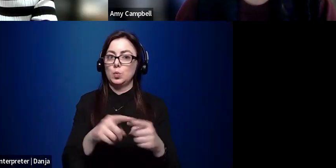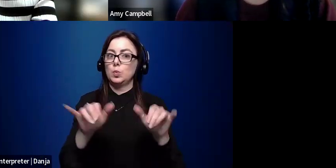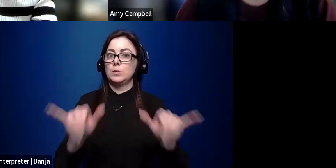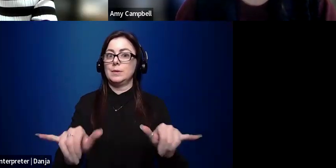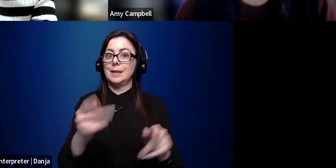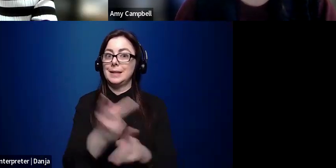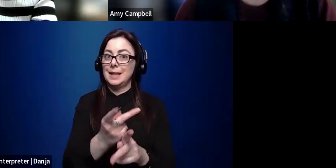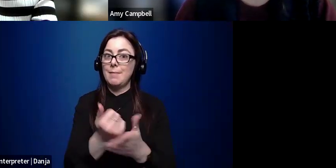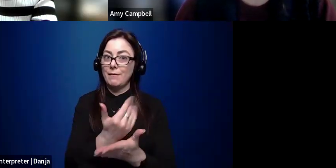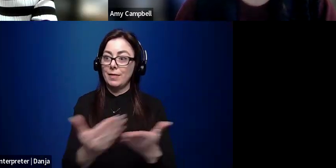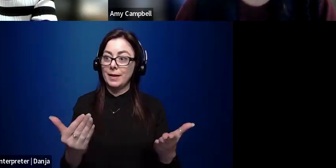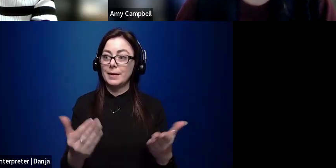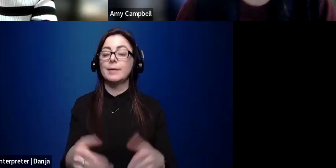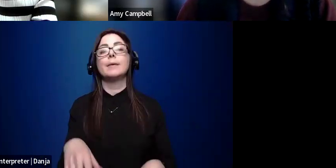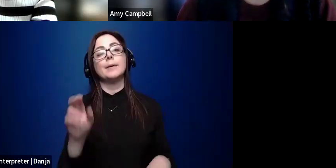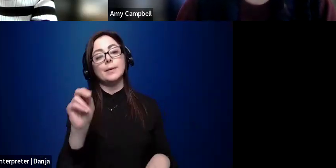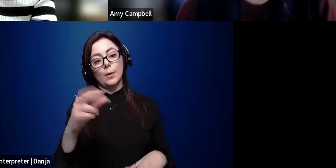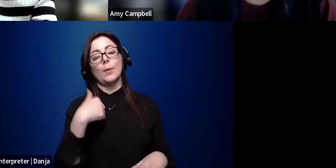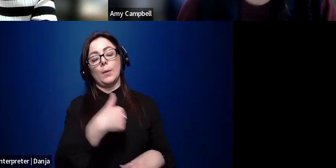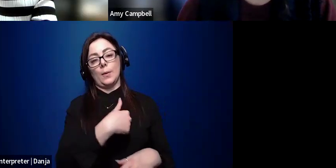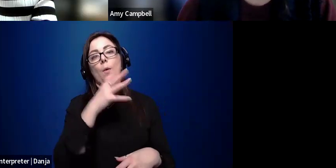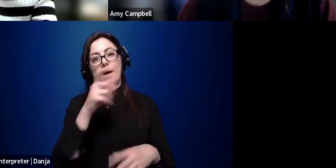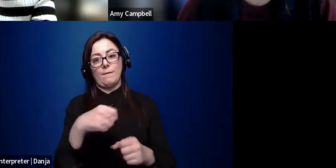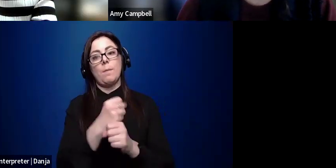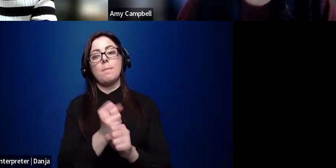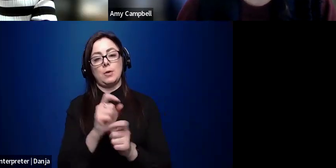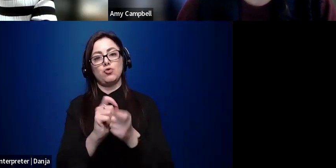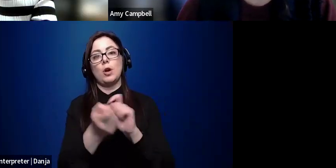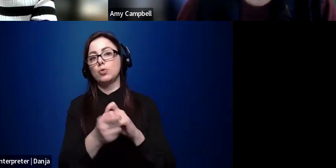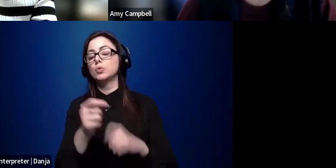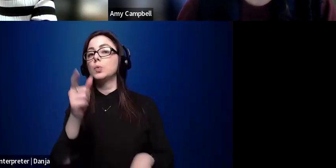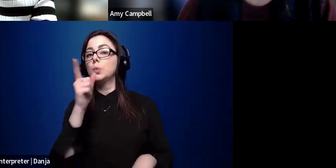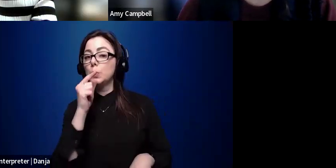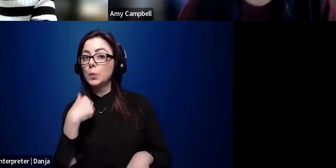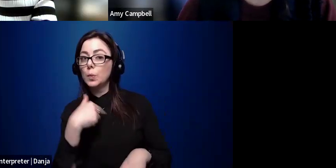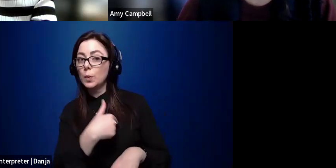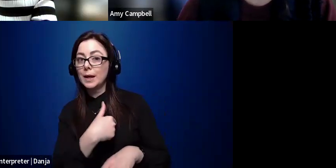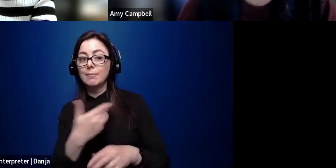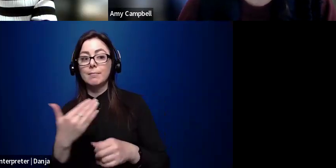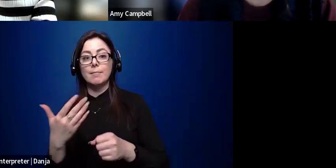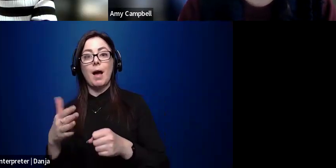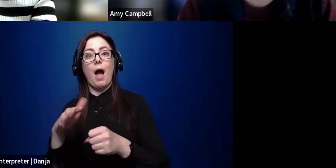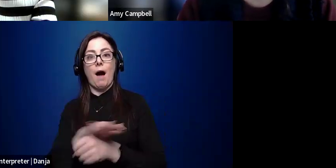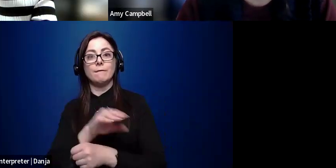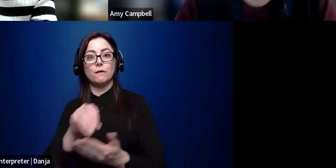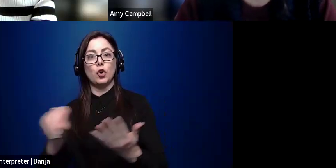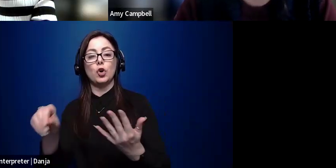Or we'll have to make changes on what we cover, who we cover, and how we cover them.